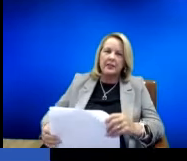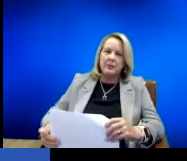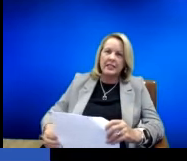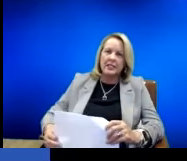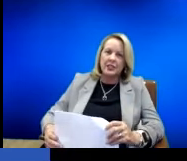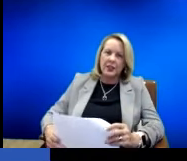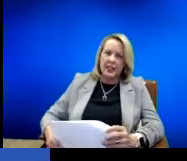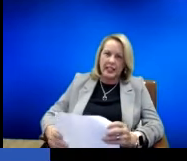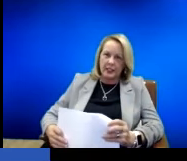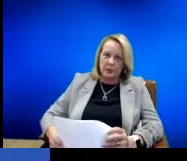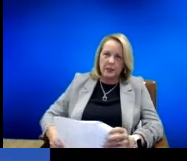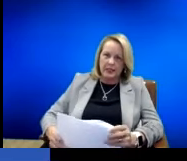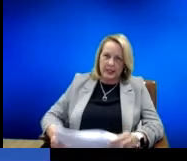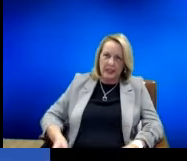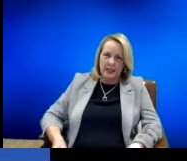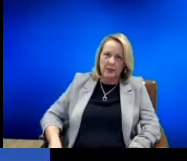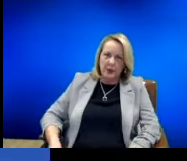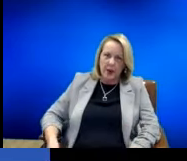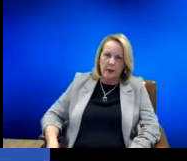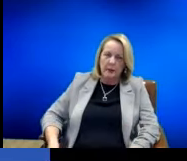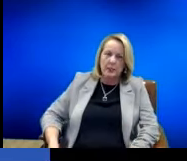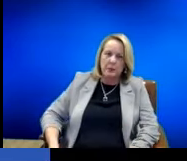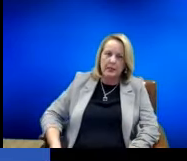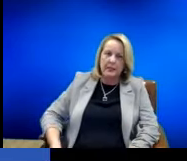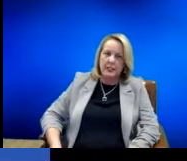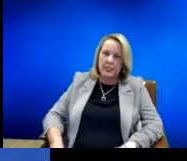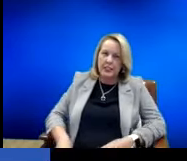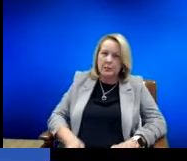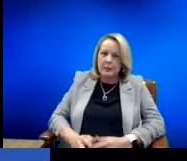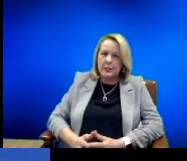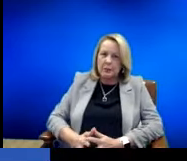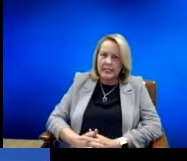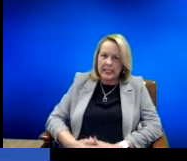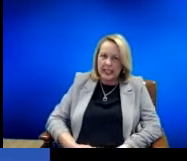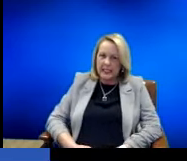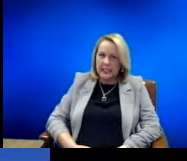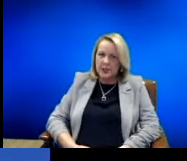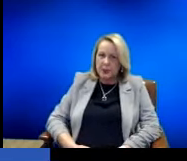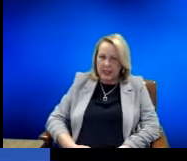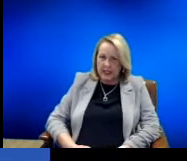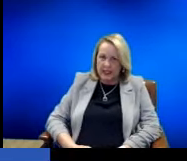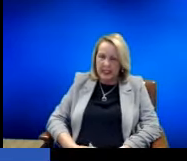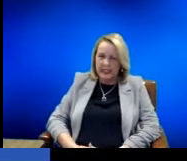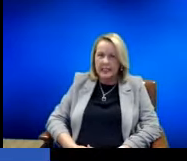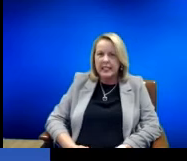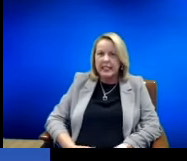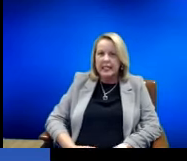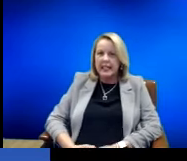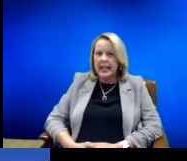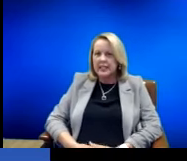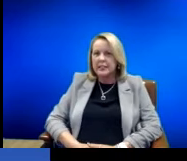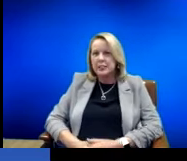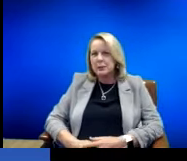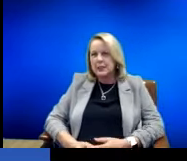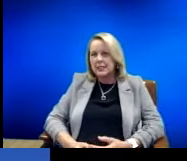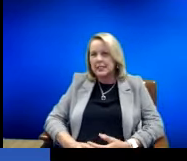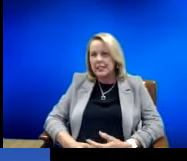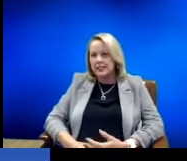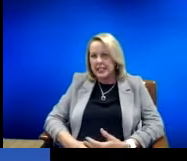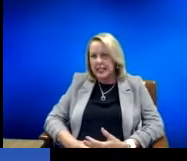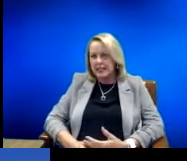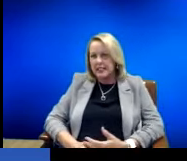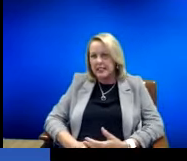You have to meet certain eligibility requirements. Beneficiaries must be Texas residents. They had to have